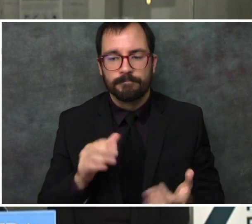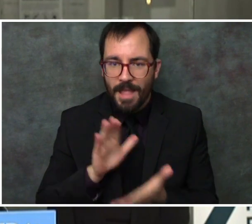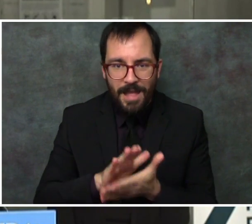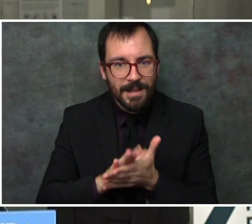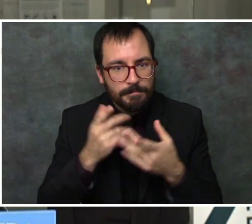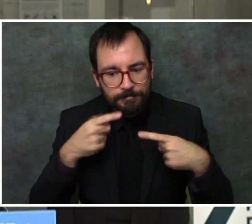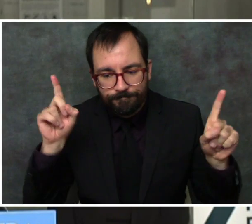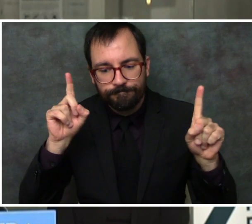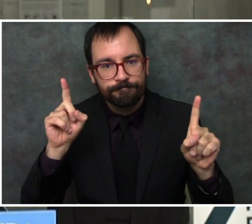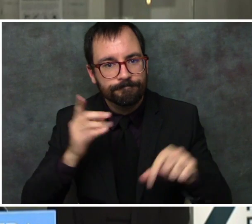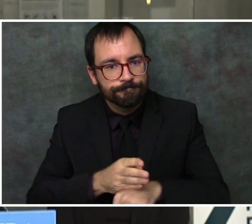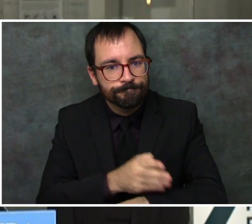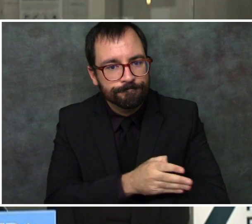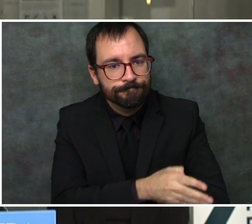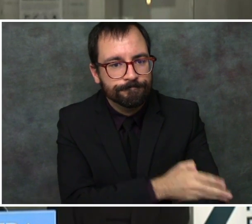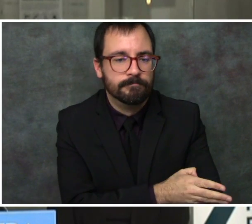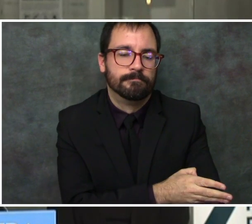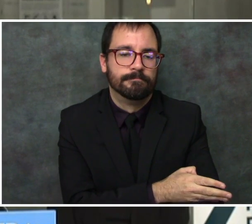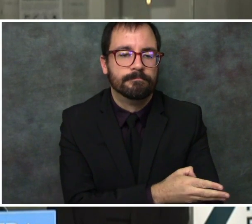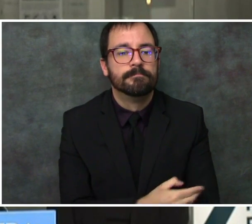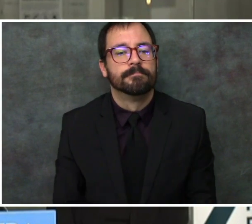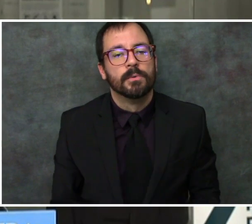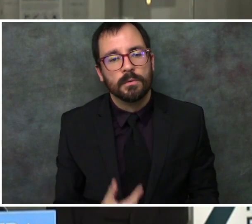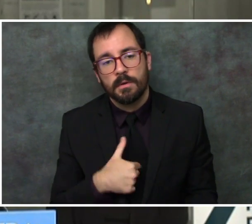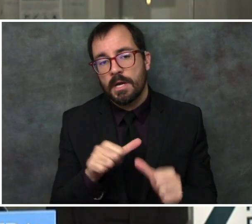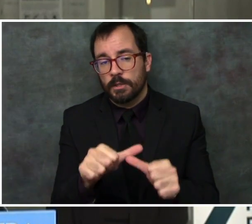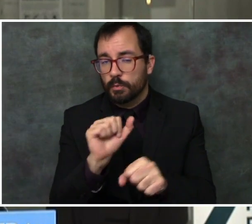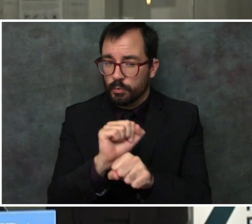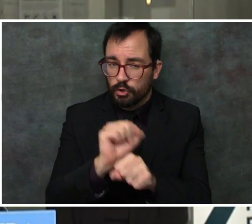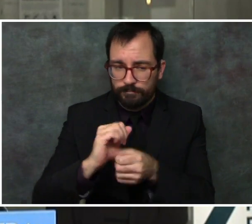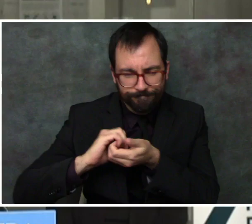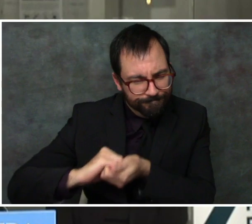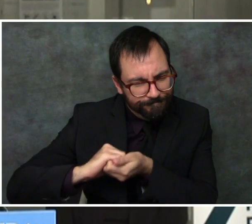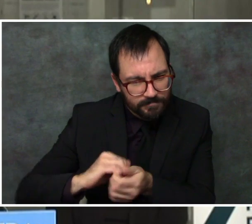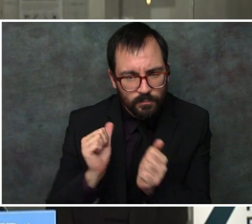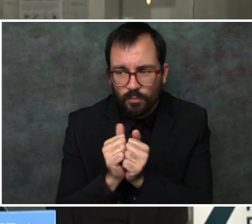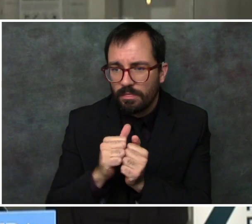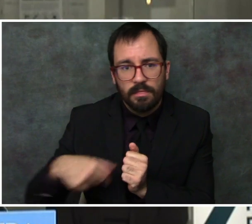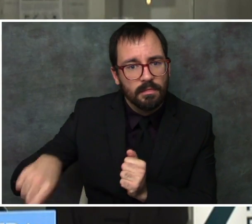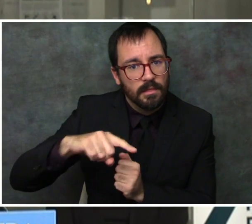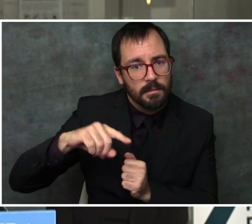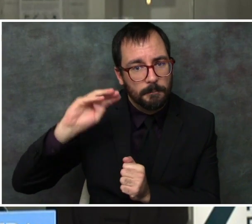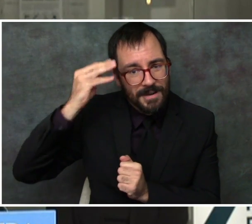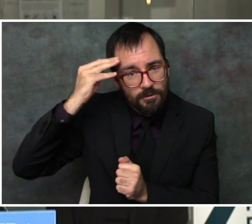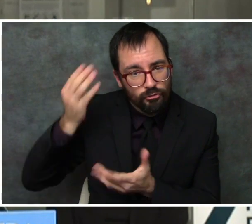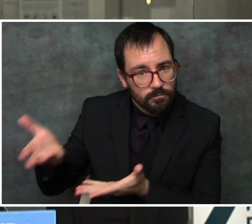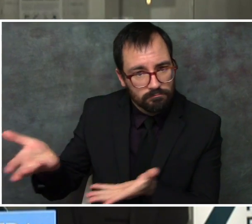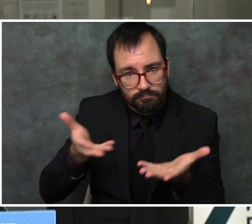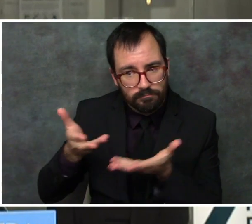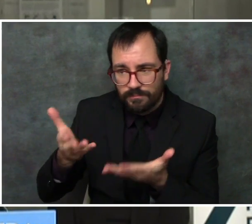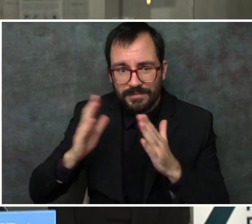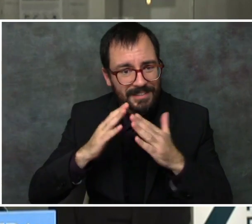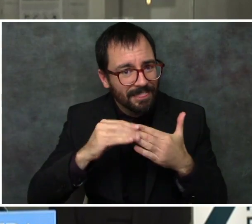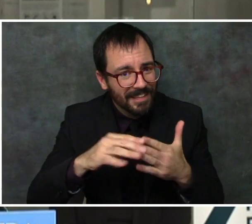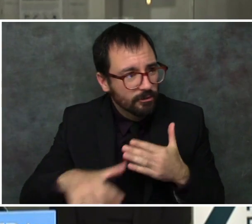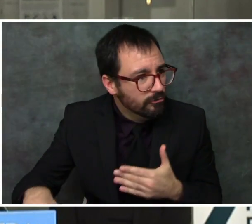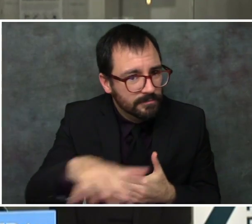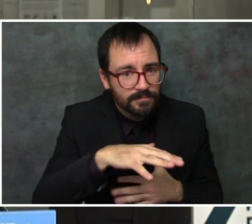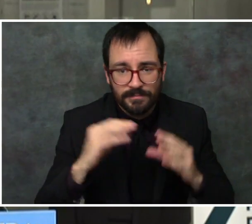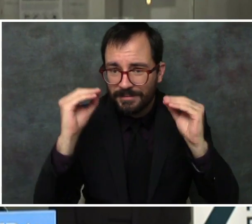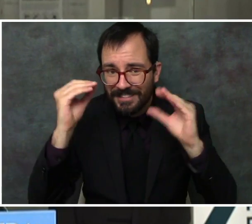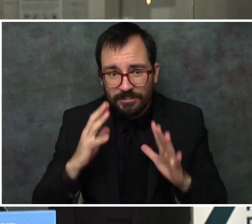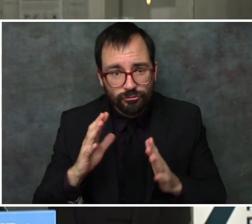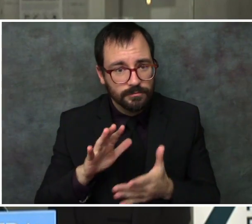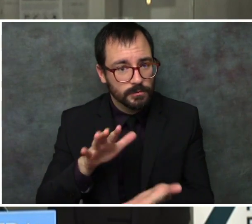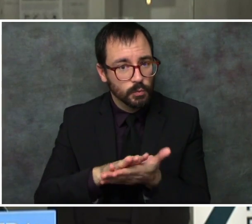the administration and with our school leaders and our teachers across the district. Today's announcement represents an important step to